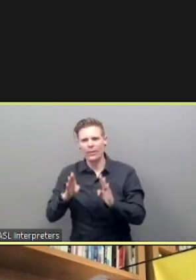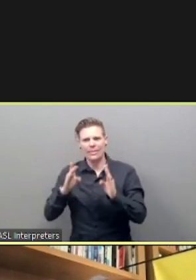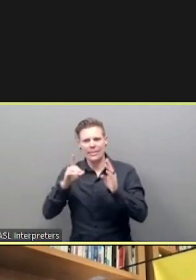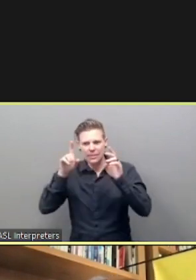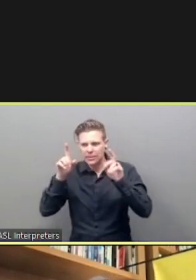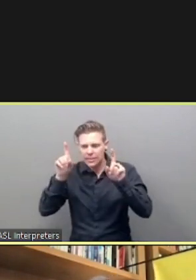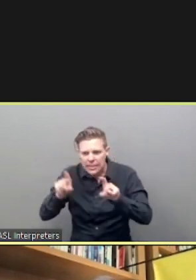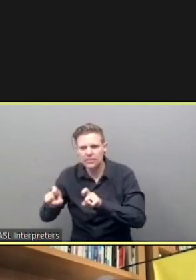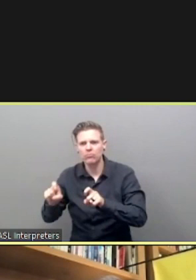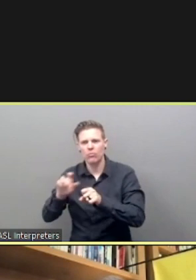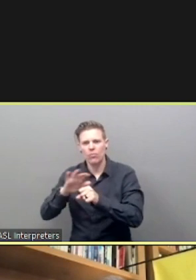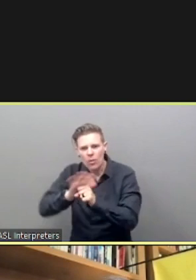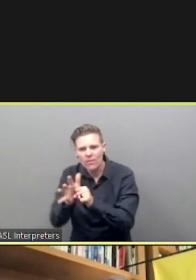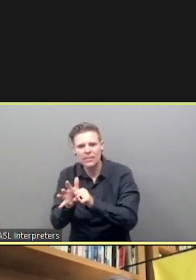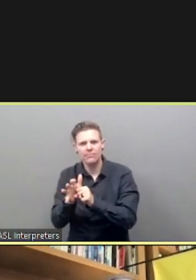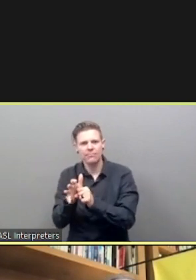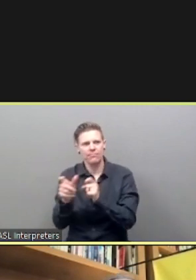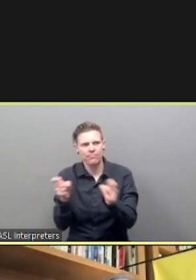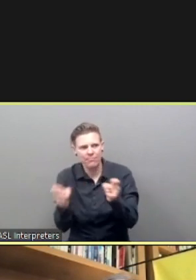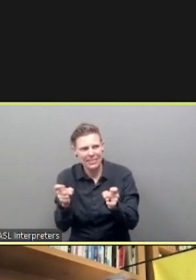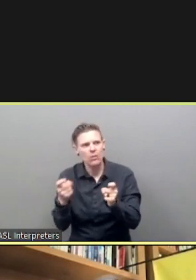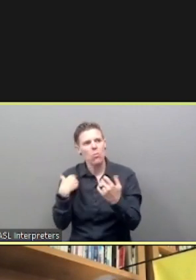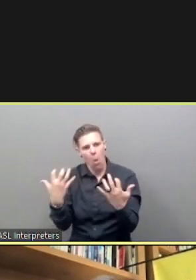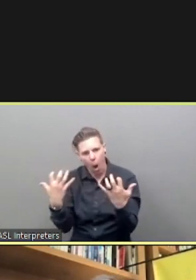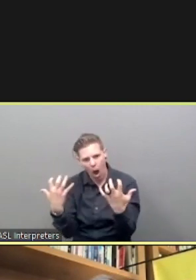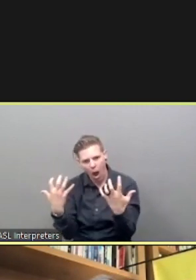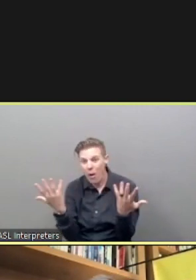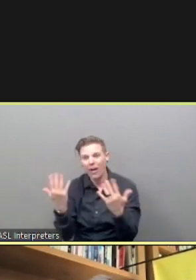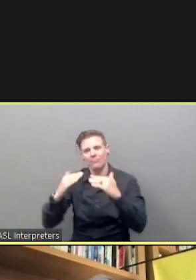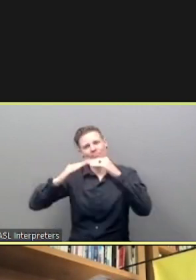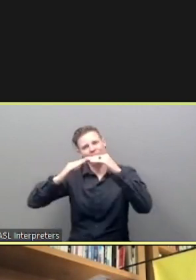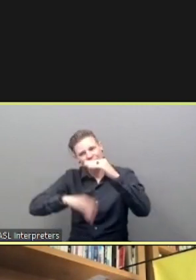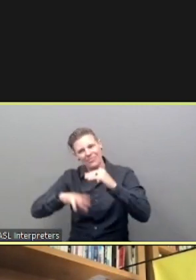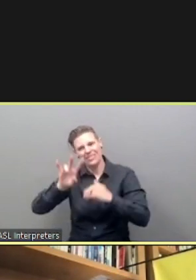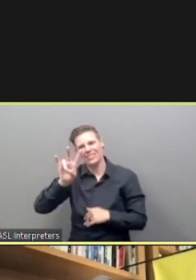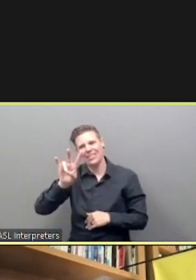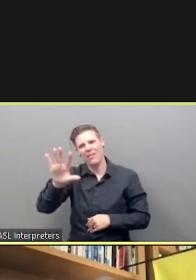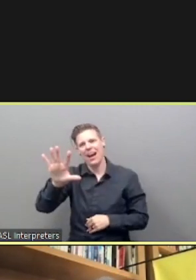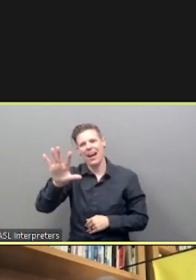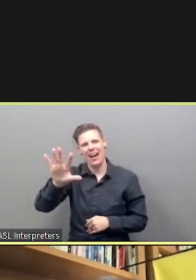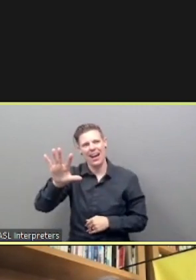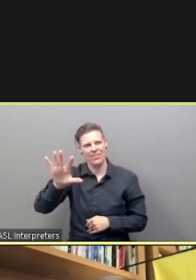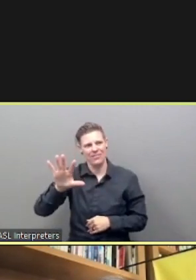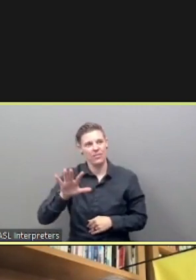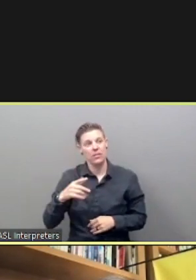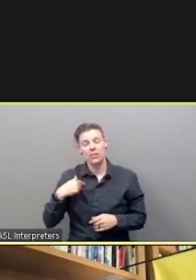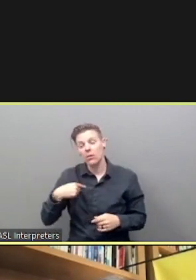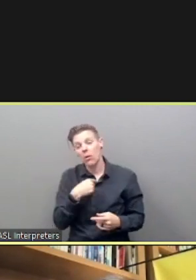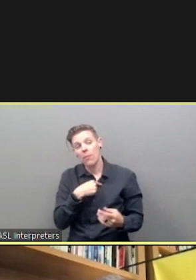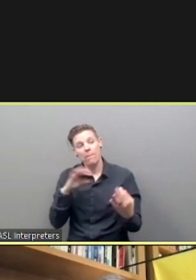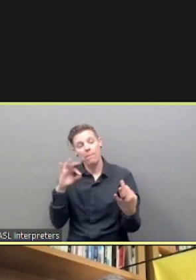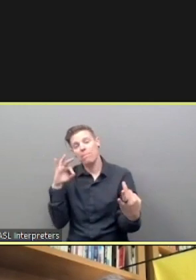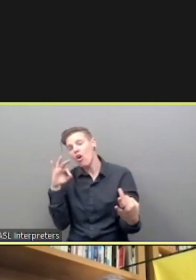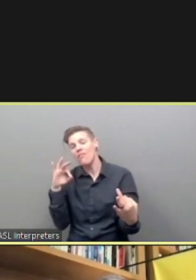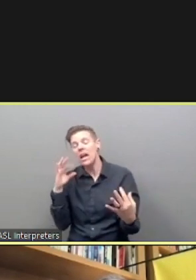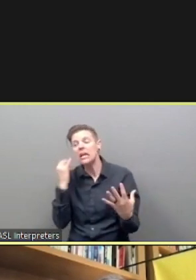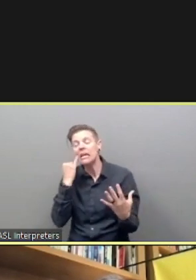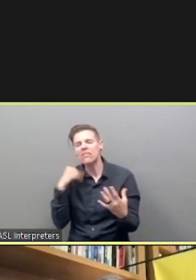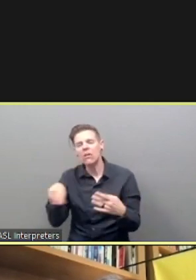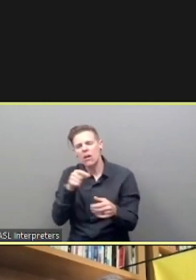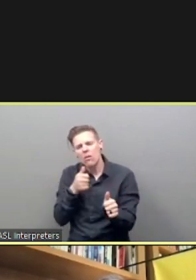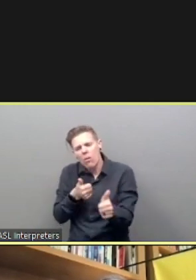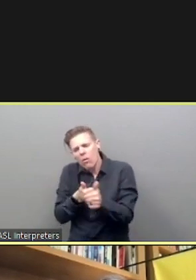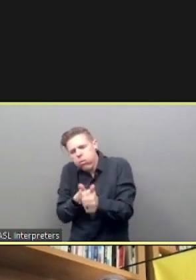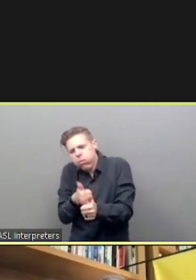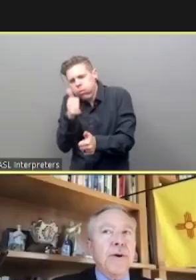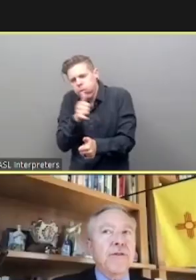under 8.1%. We want to be below, ideally 5 if we could. And the only way we can do that is to have everyone